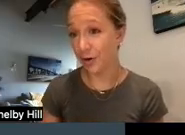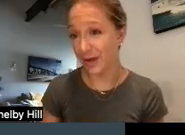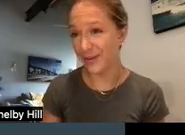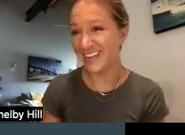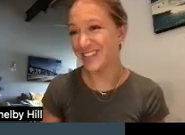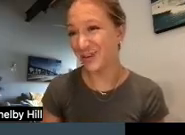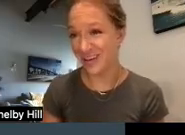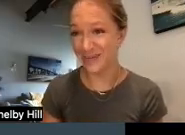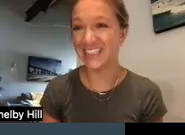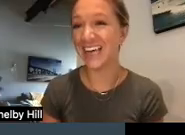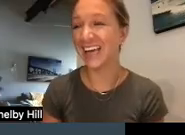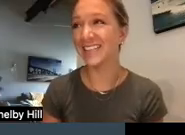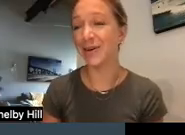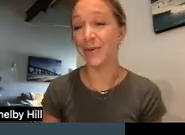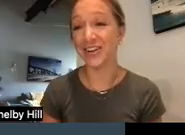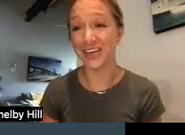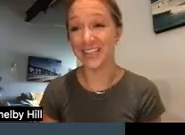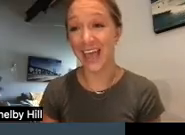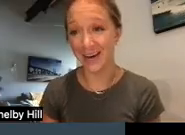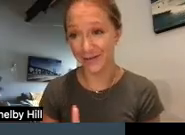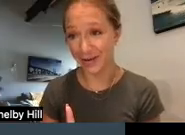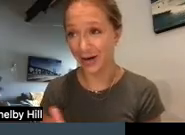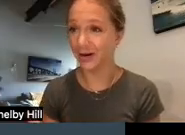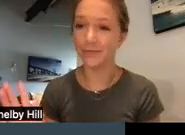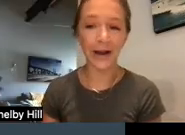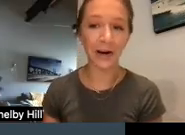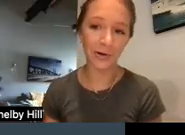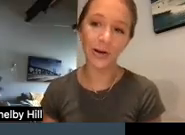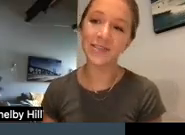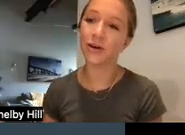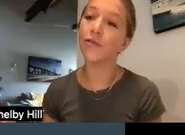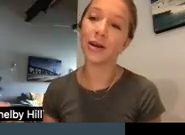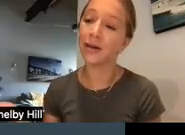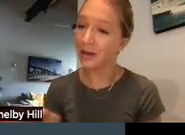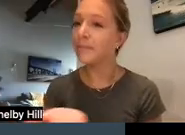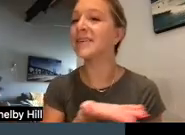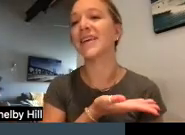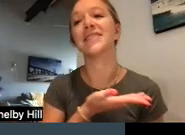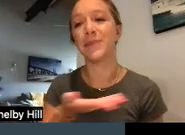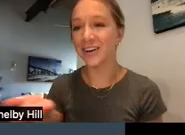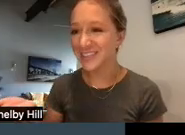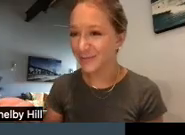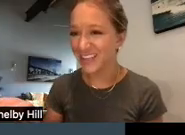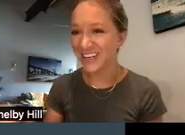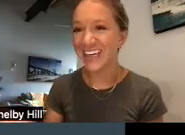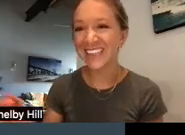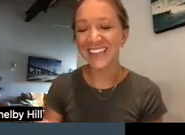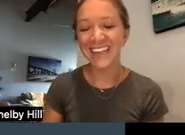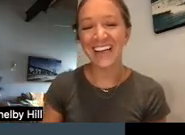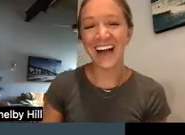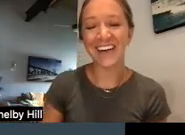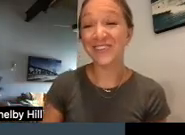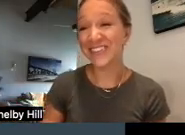two fur babies joining me today, so I apologize again if you hear background noise or if one makes a guest appearance in my